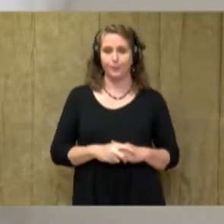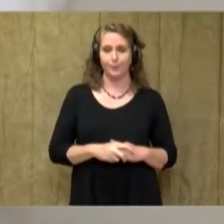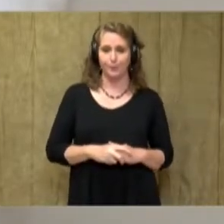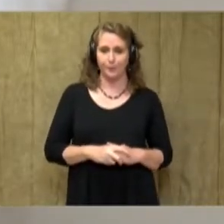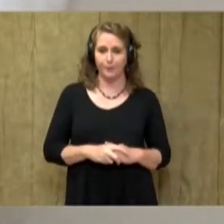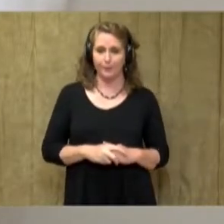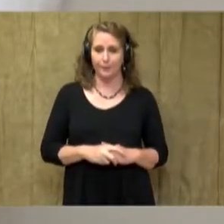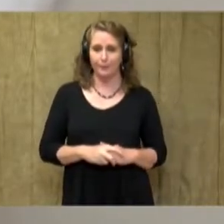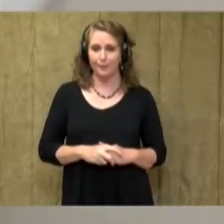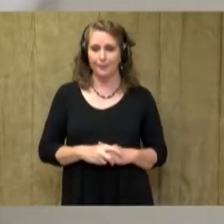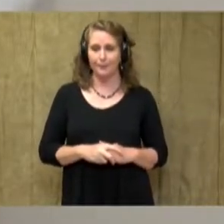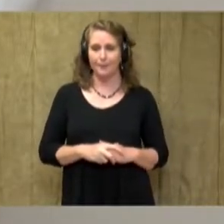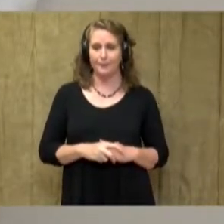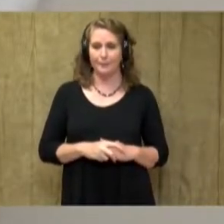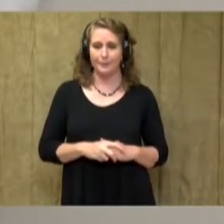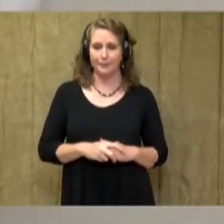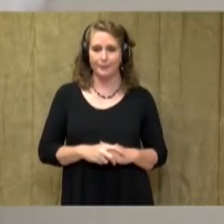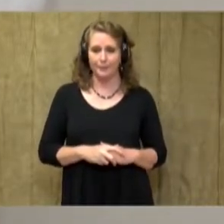Oop.